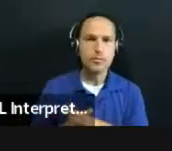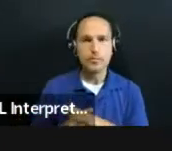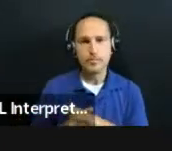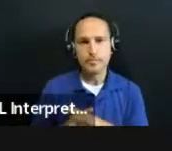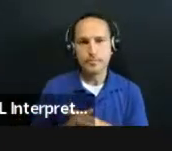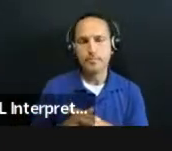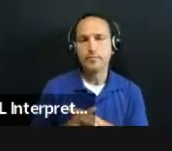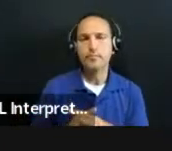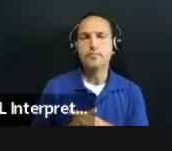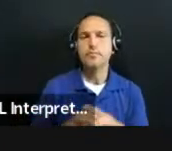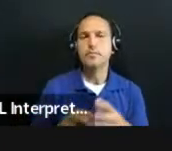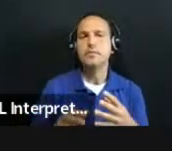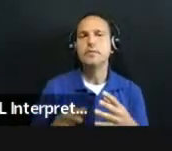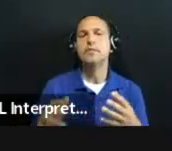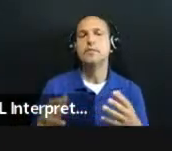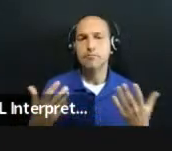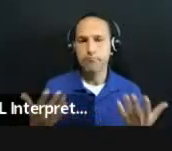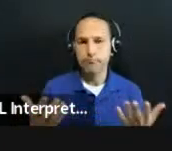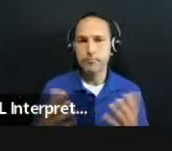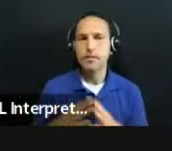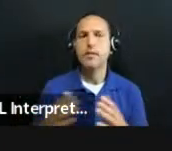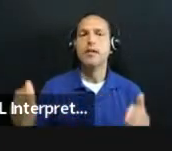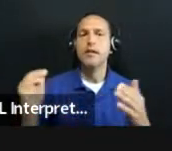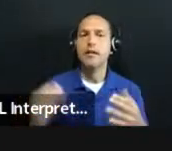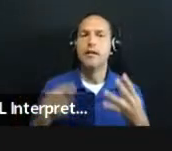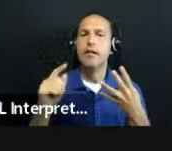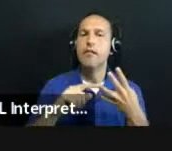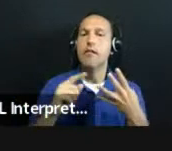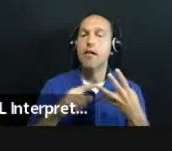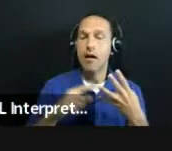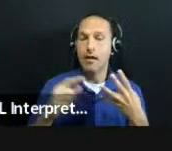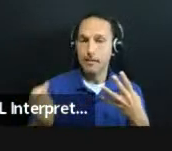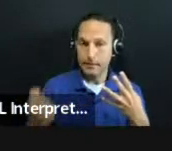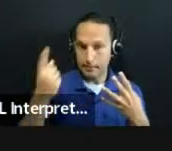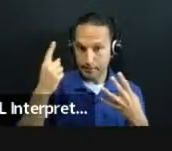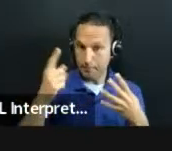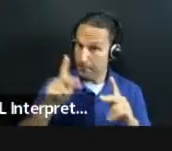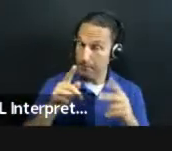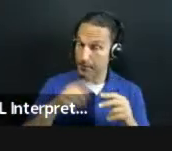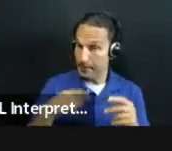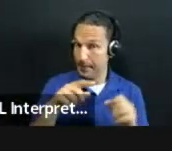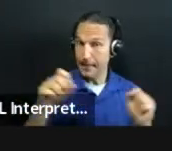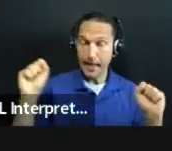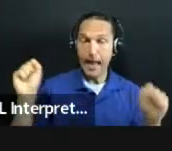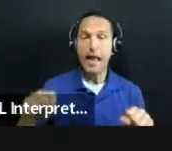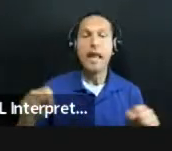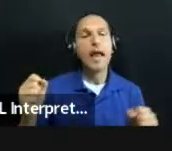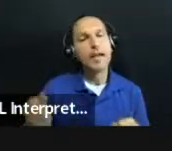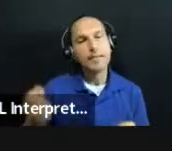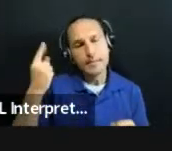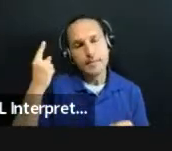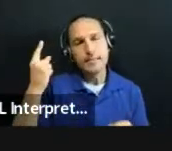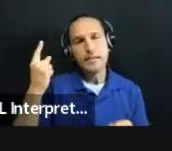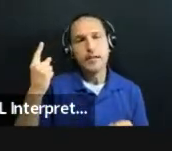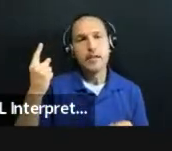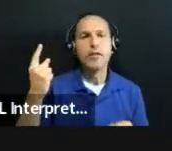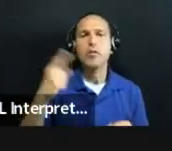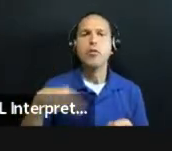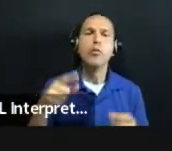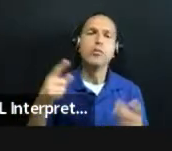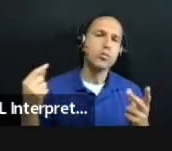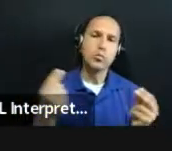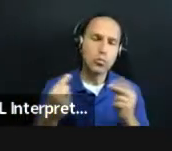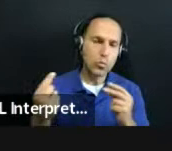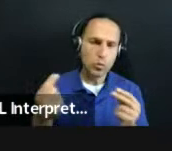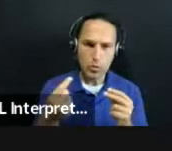they are for? So, and then understandable, will people with disabilities be able to understand what they're doing,